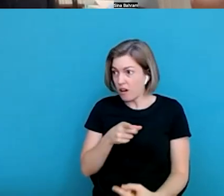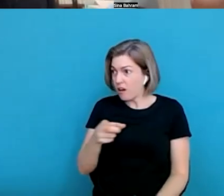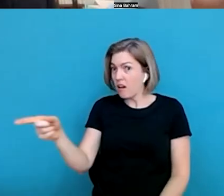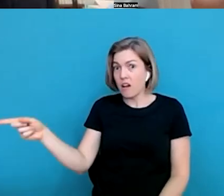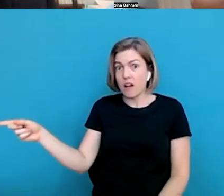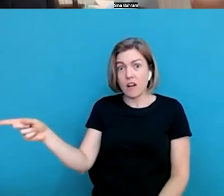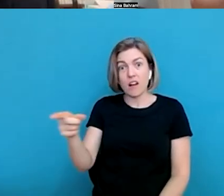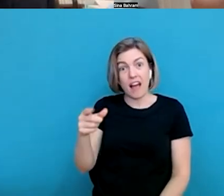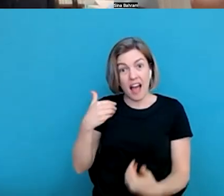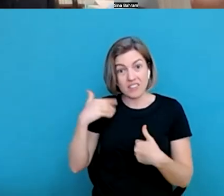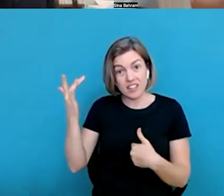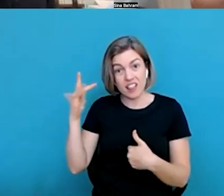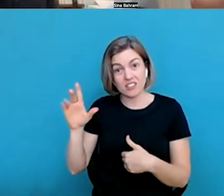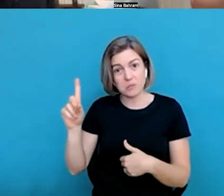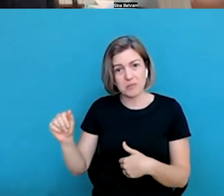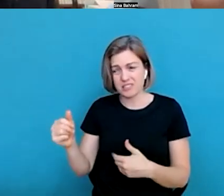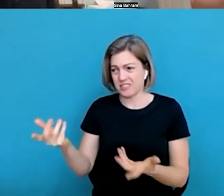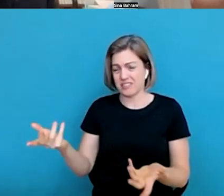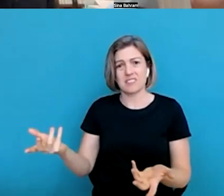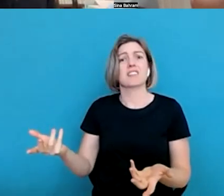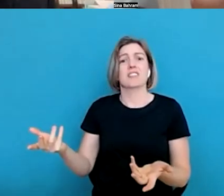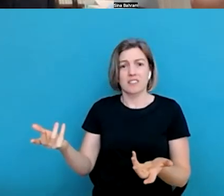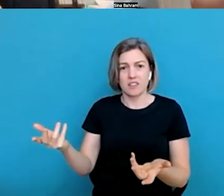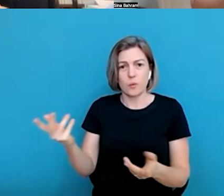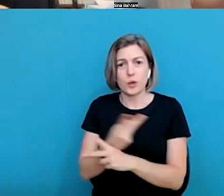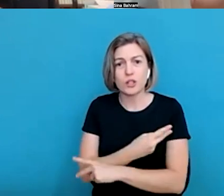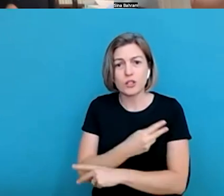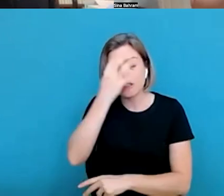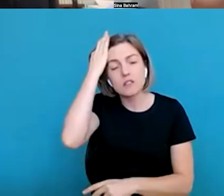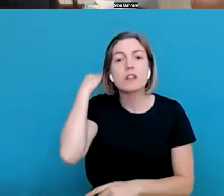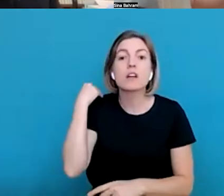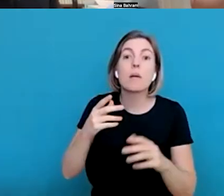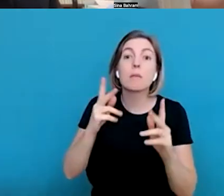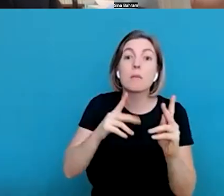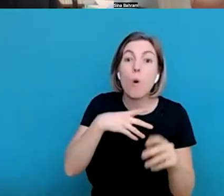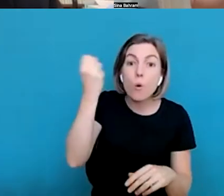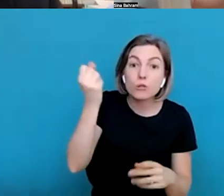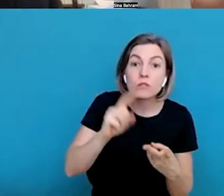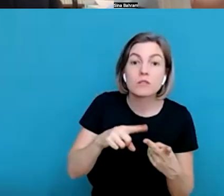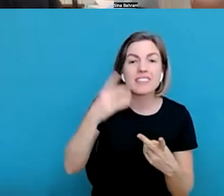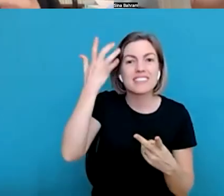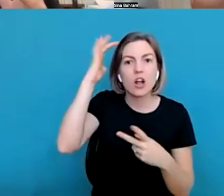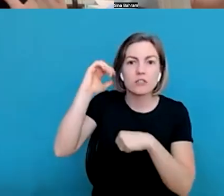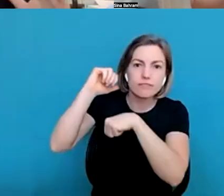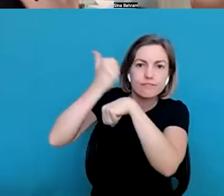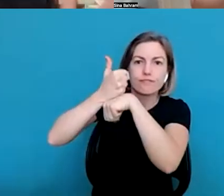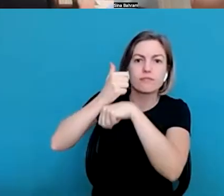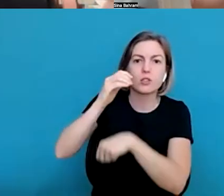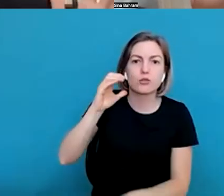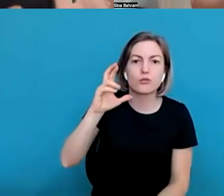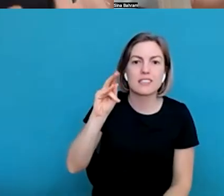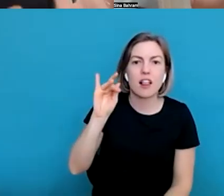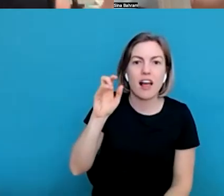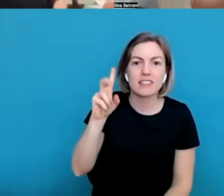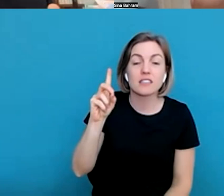have intellectual disabilities? How about people who are older? How about people with crystallized intelligence? They're really bright